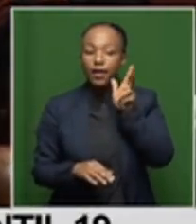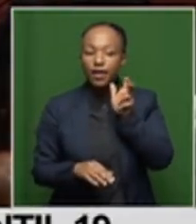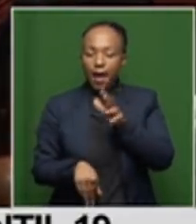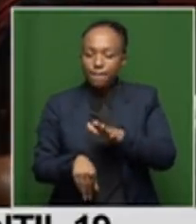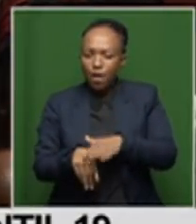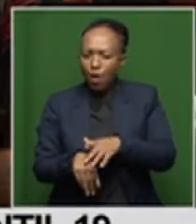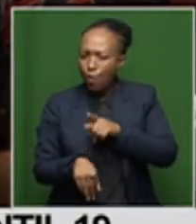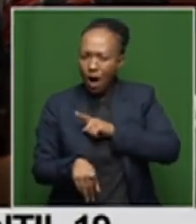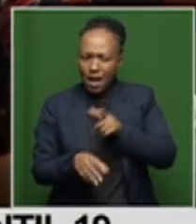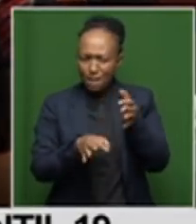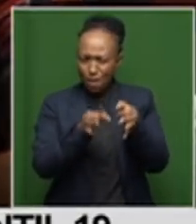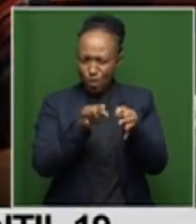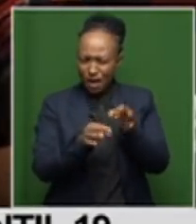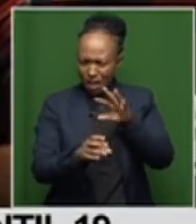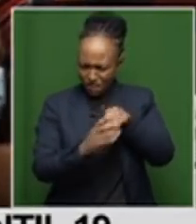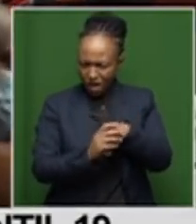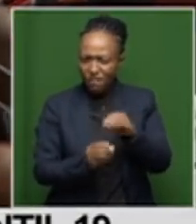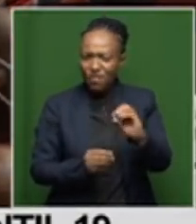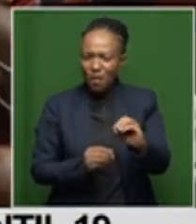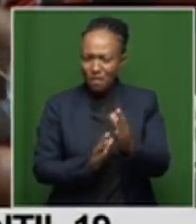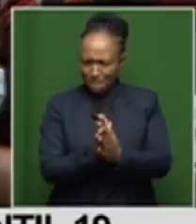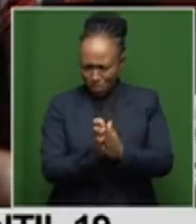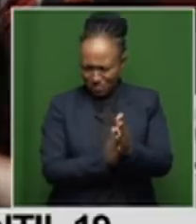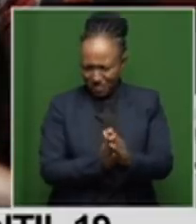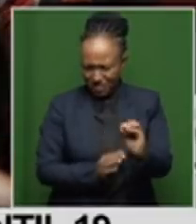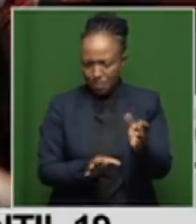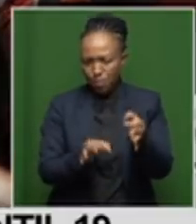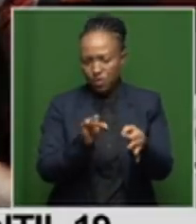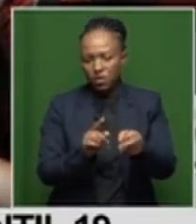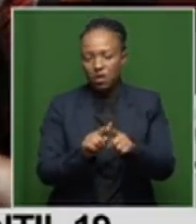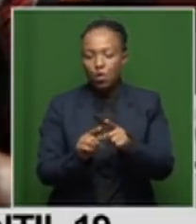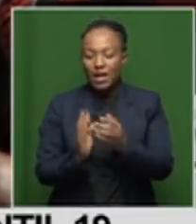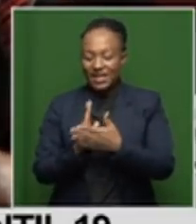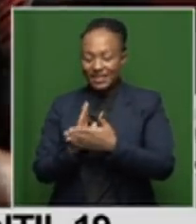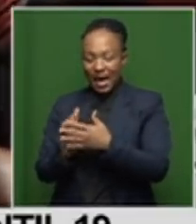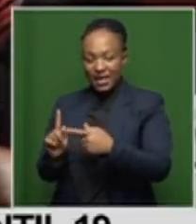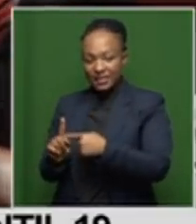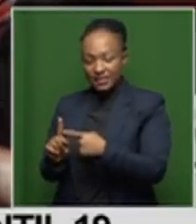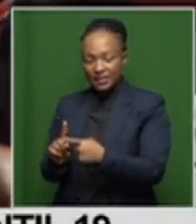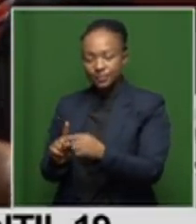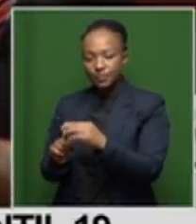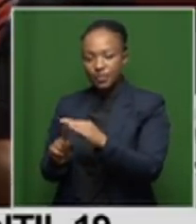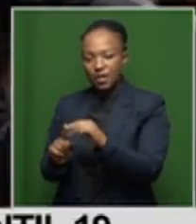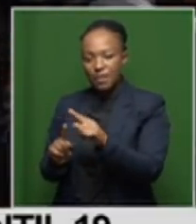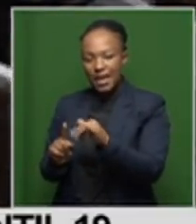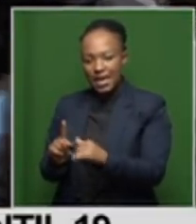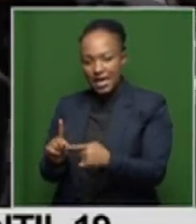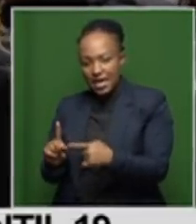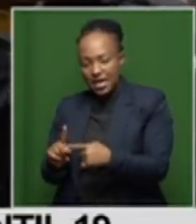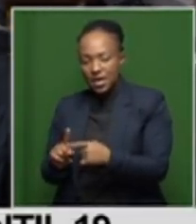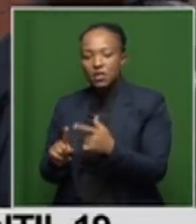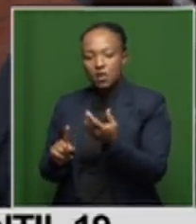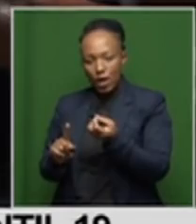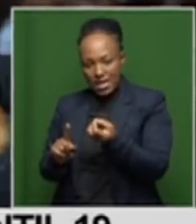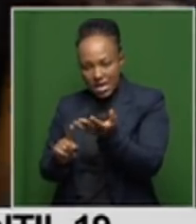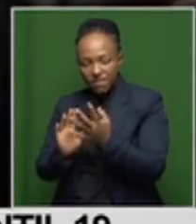is politically motivated, and then from the side of Mr. Billy Downer, and of course they will make some of those